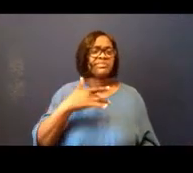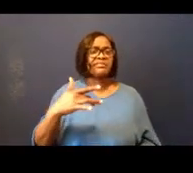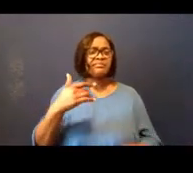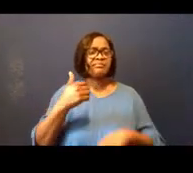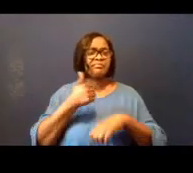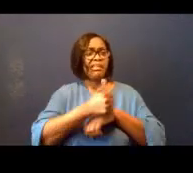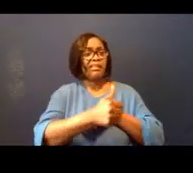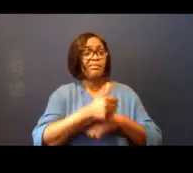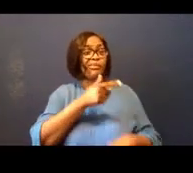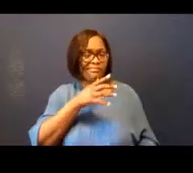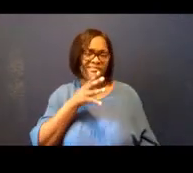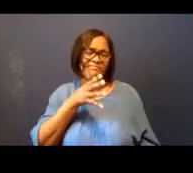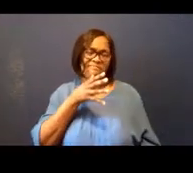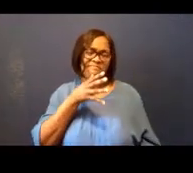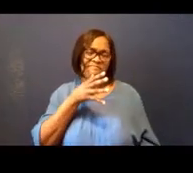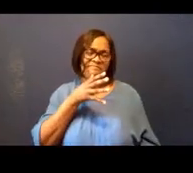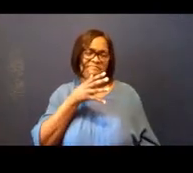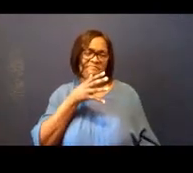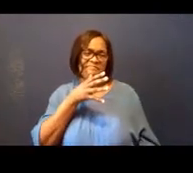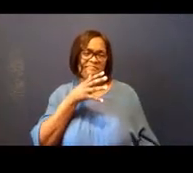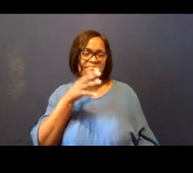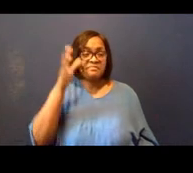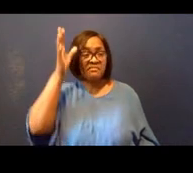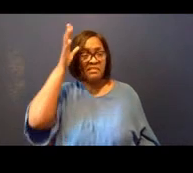she had to deal